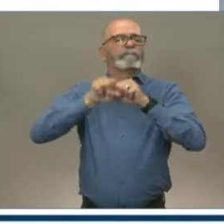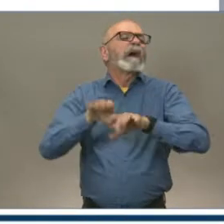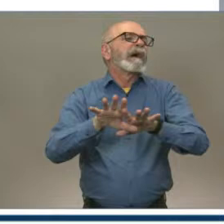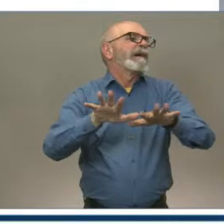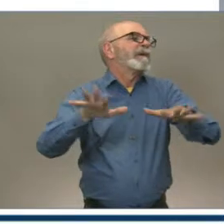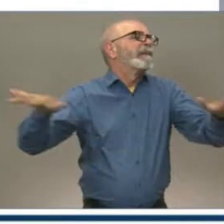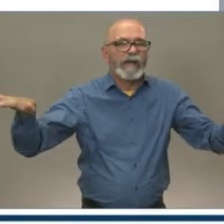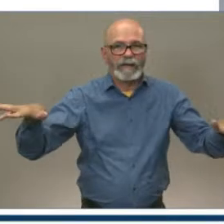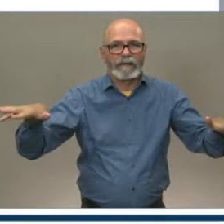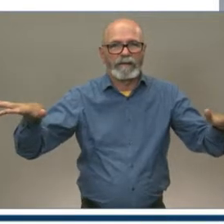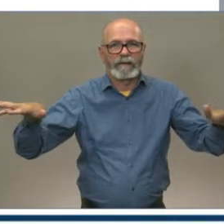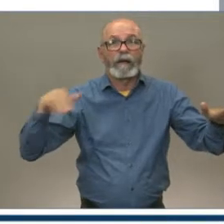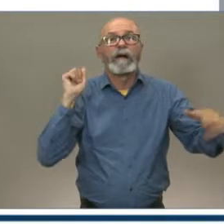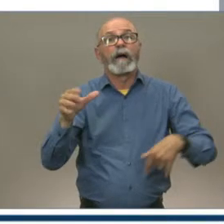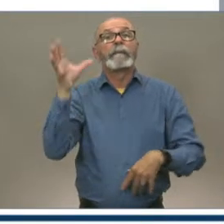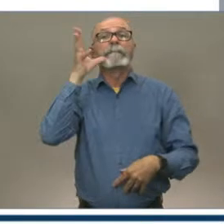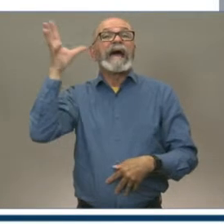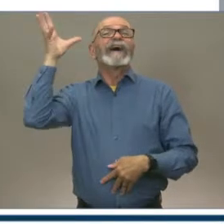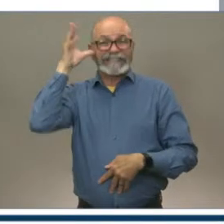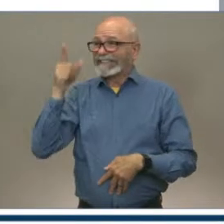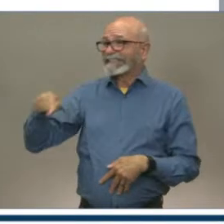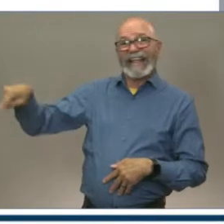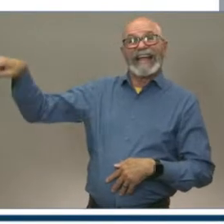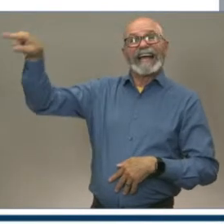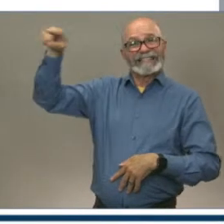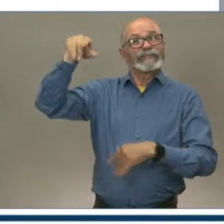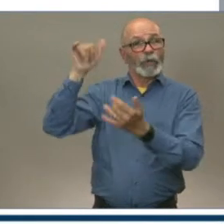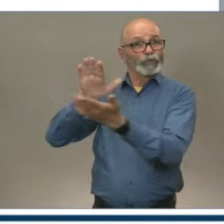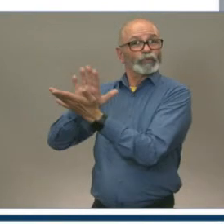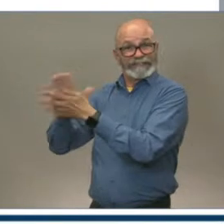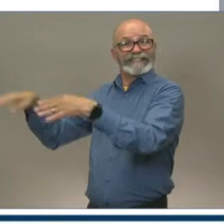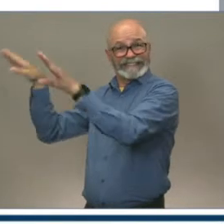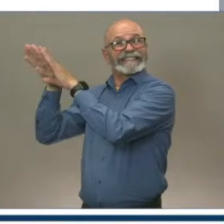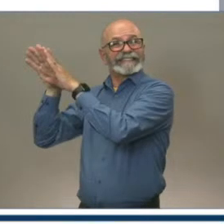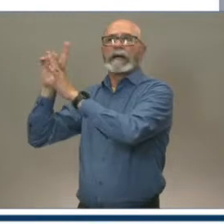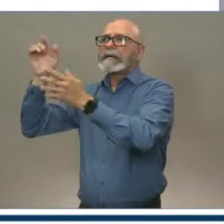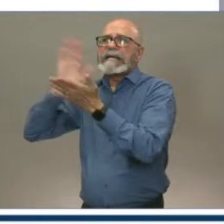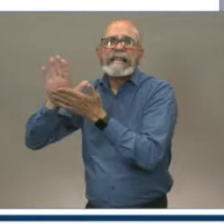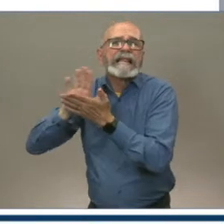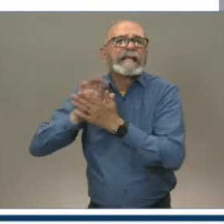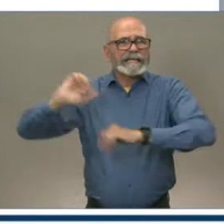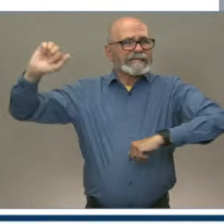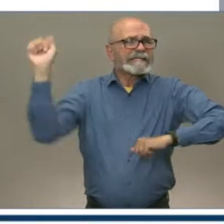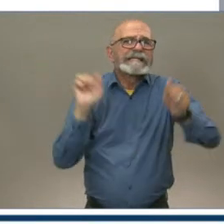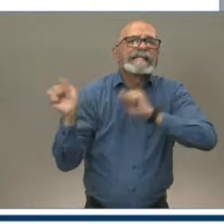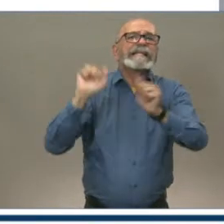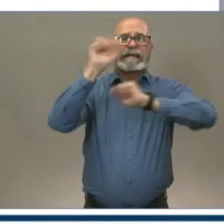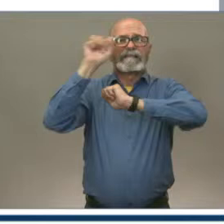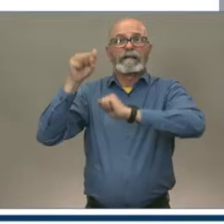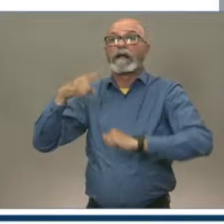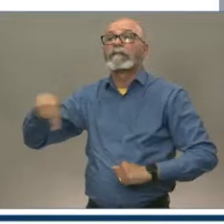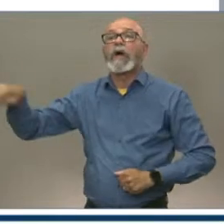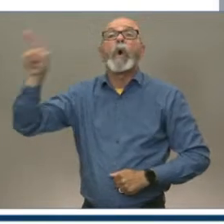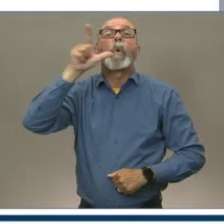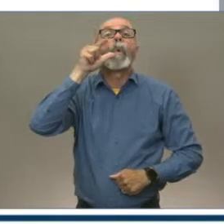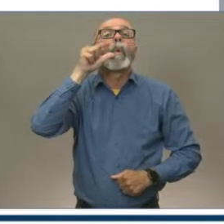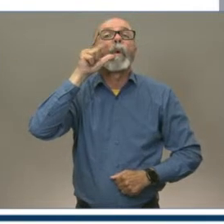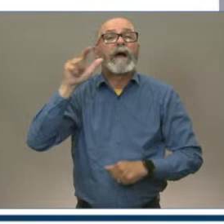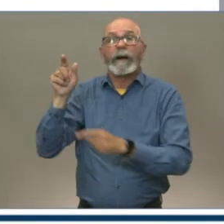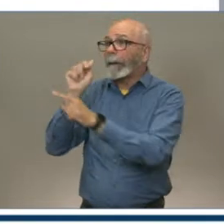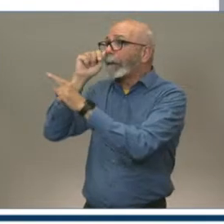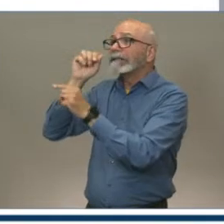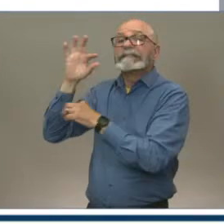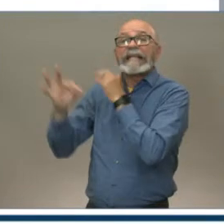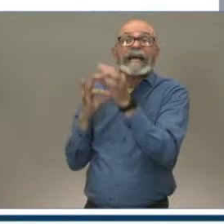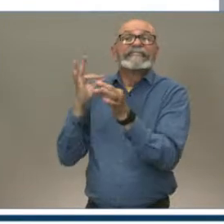schools are closed for deep cleaning, and anyone who has tested positive are following the protocols and self-isolating. Other schools